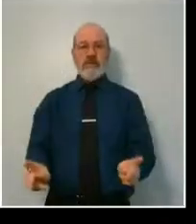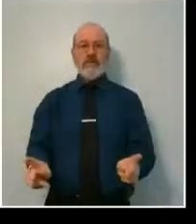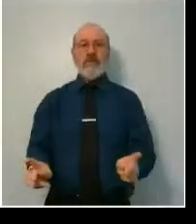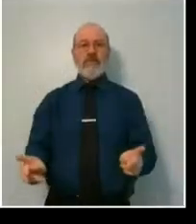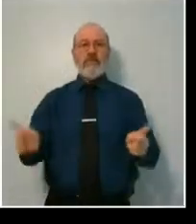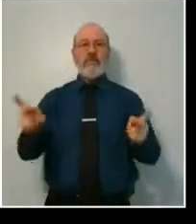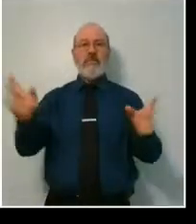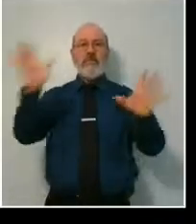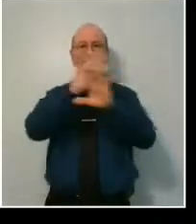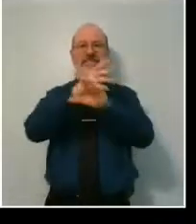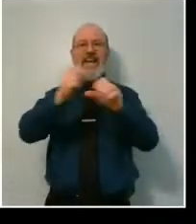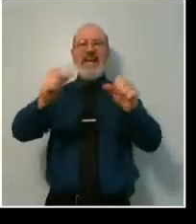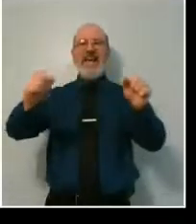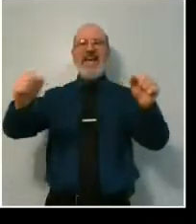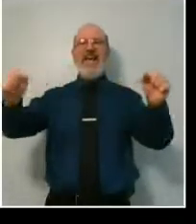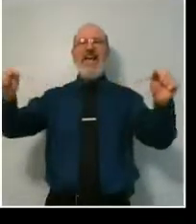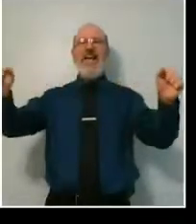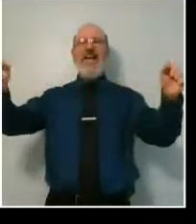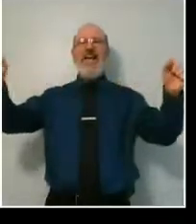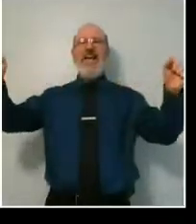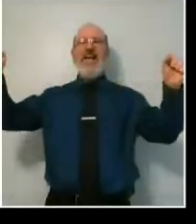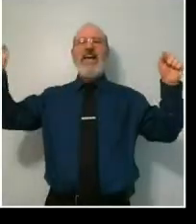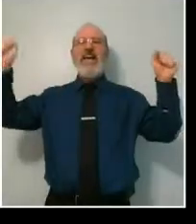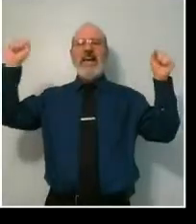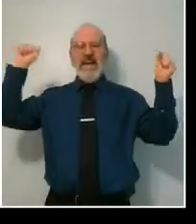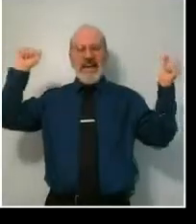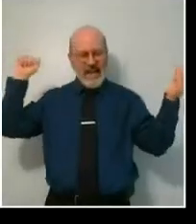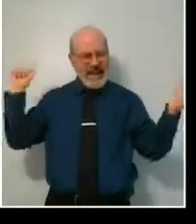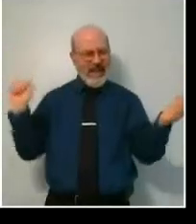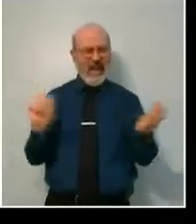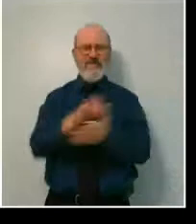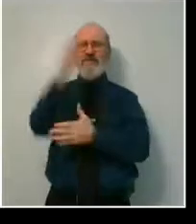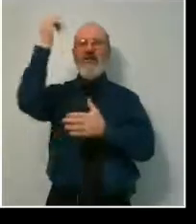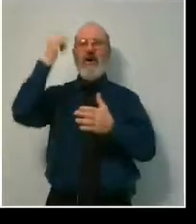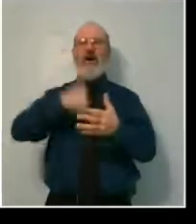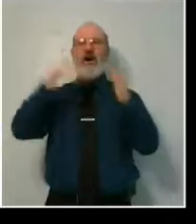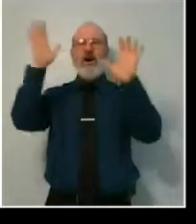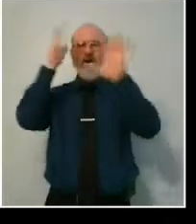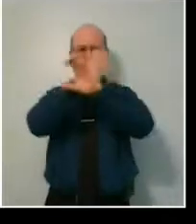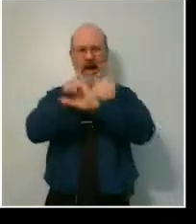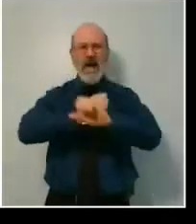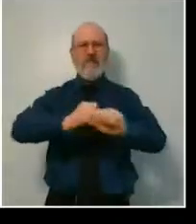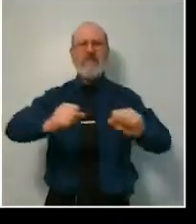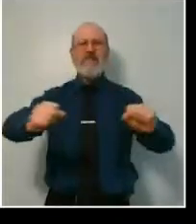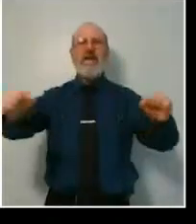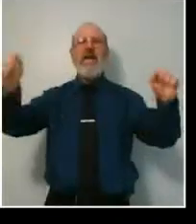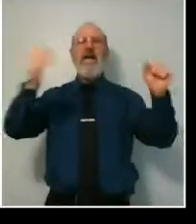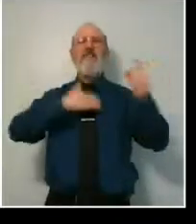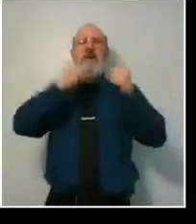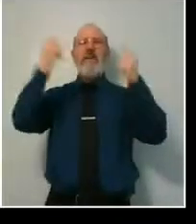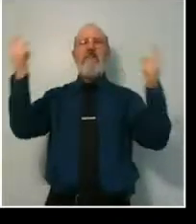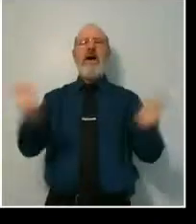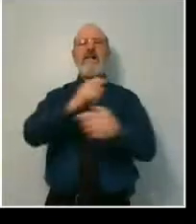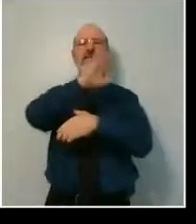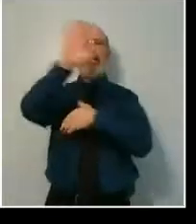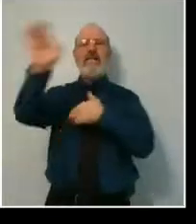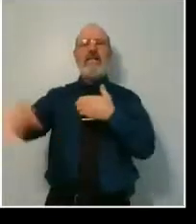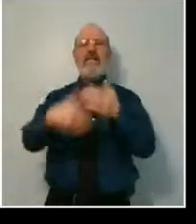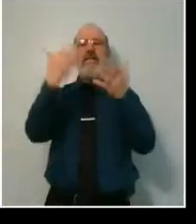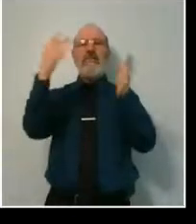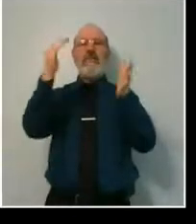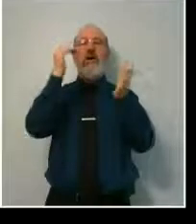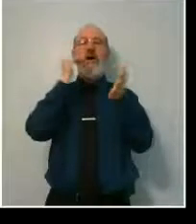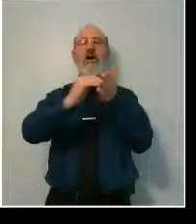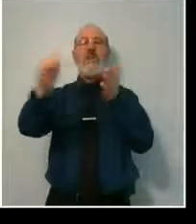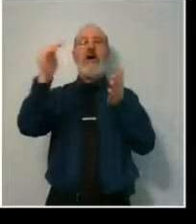one. Saved, saved, saved. My sins are